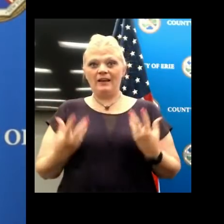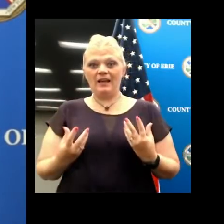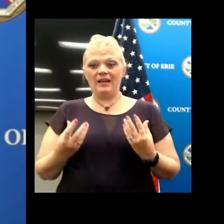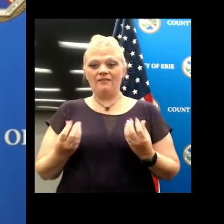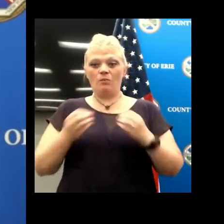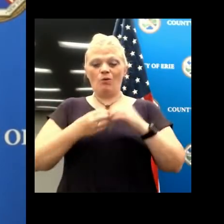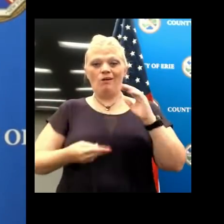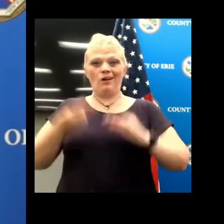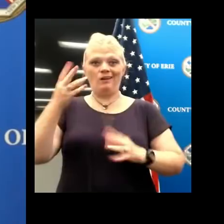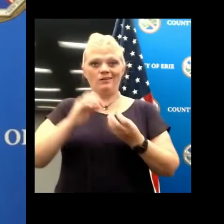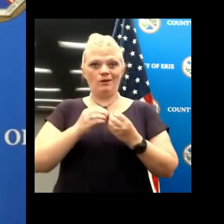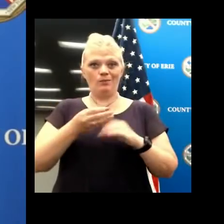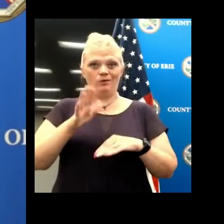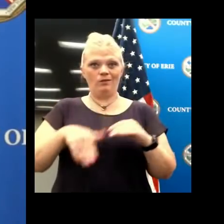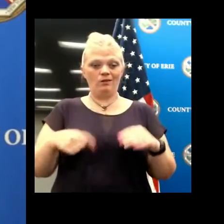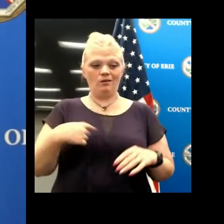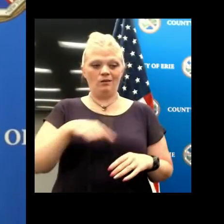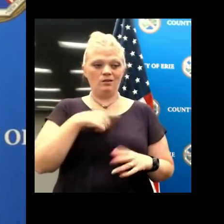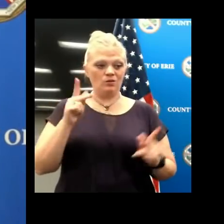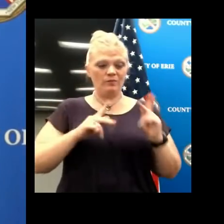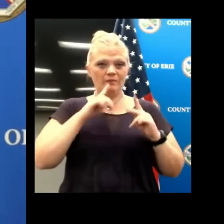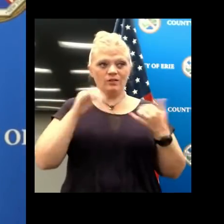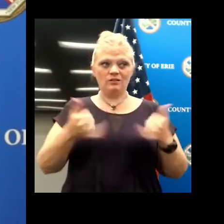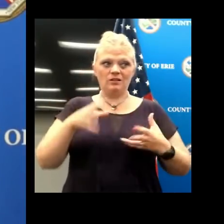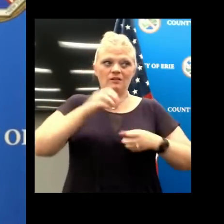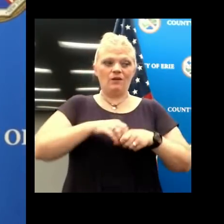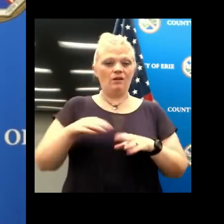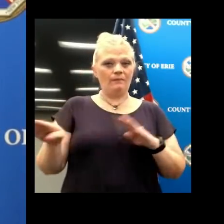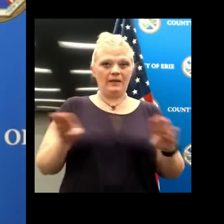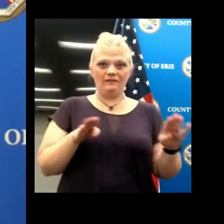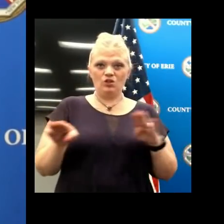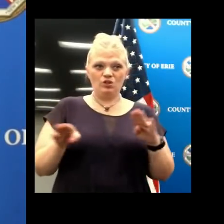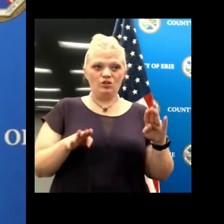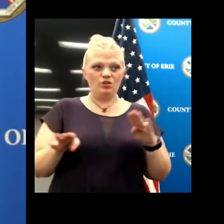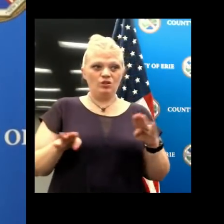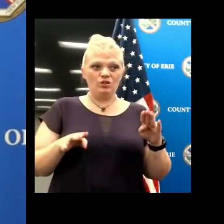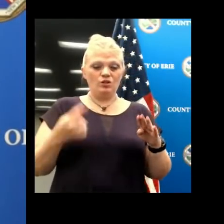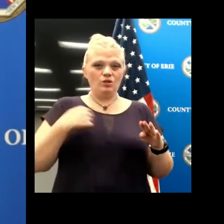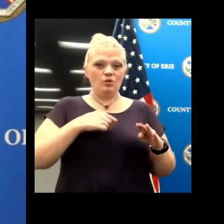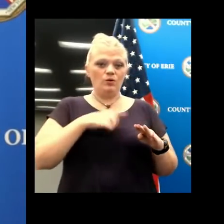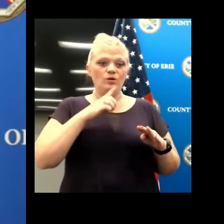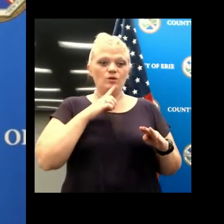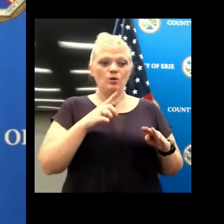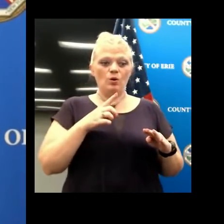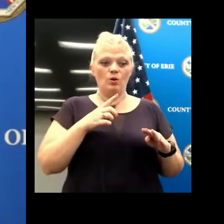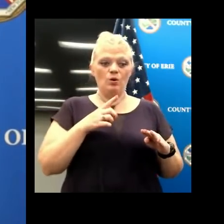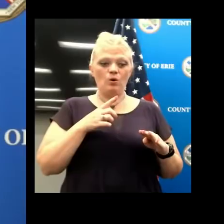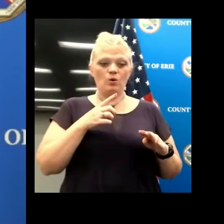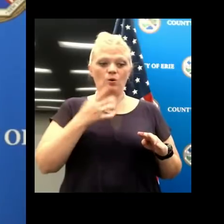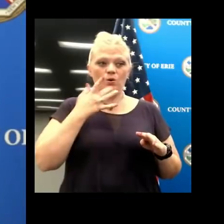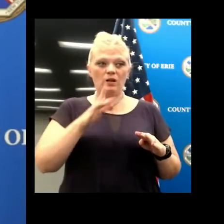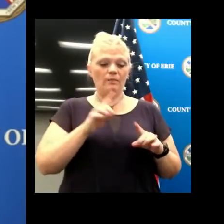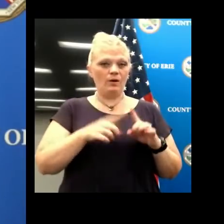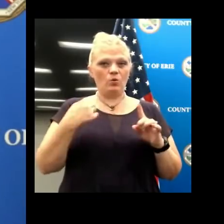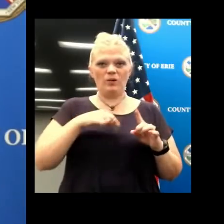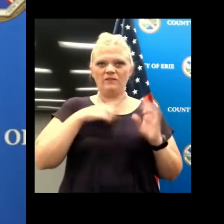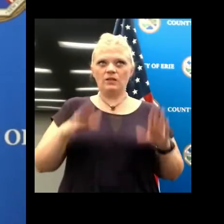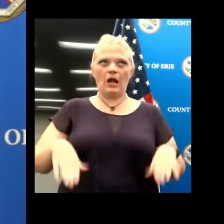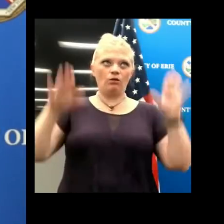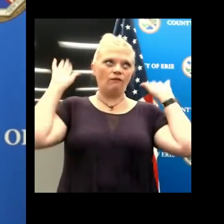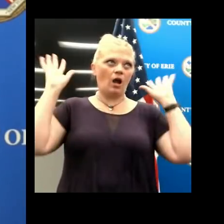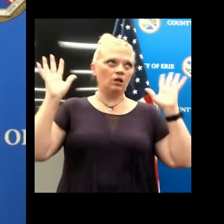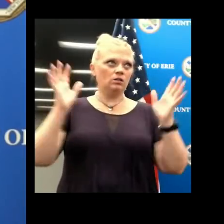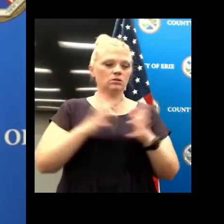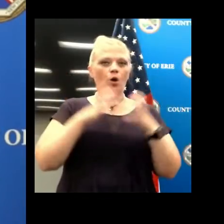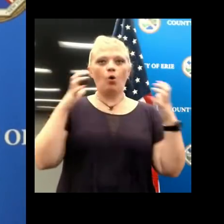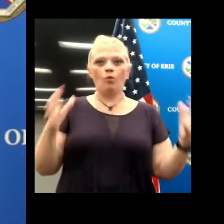have. So, people are still engaging in those behaviors, and we are so fortunate. We've sacrificed so much to get down to